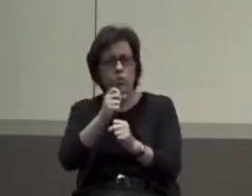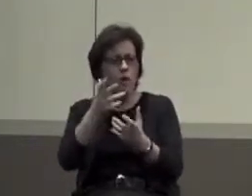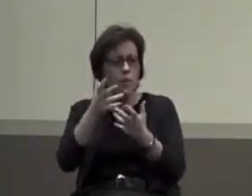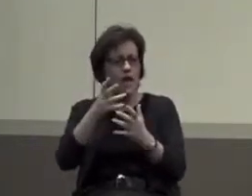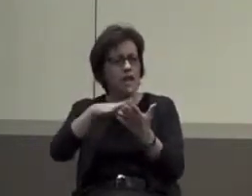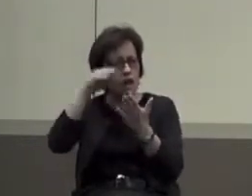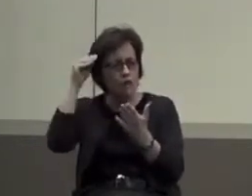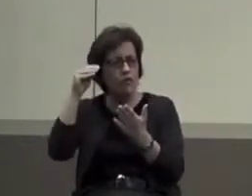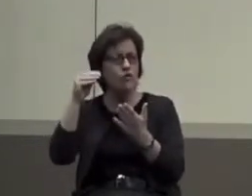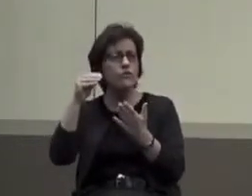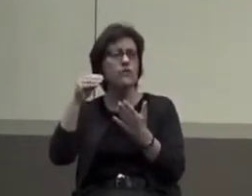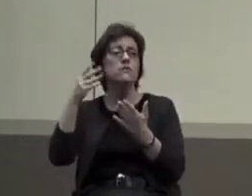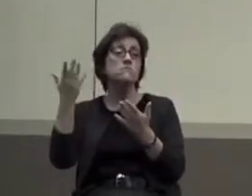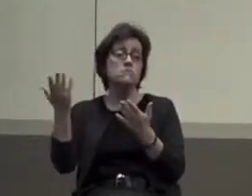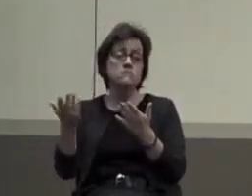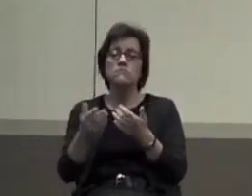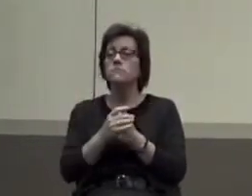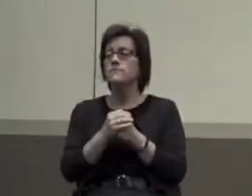it.